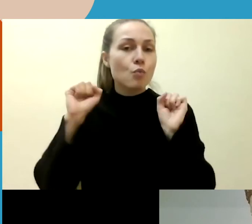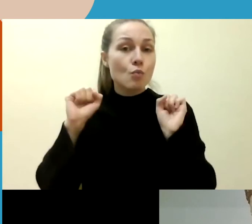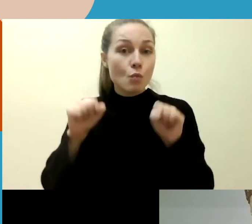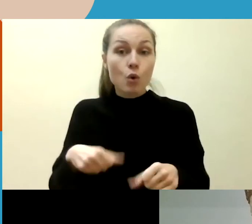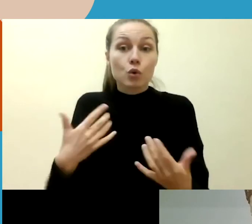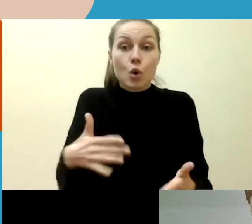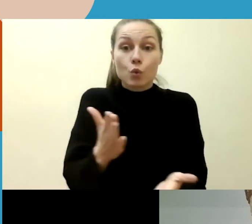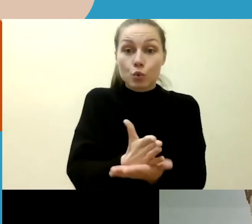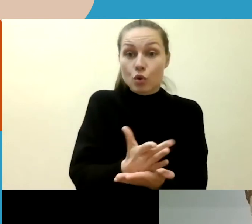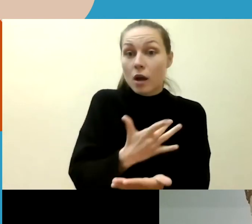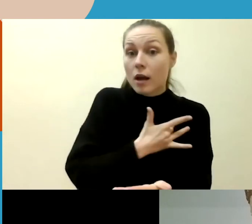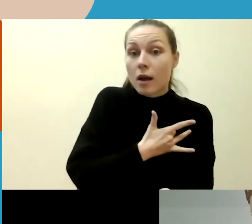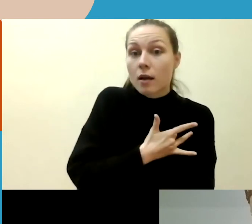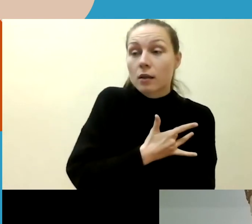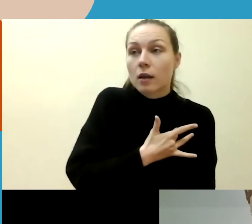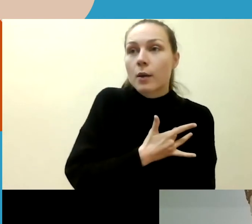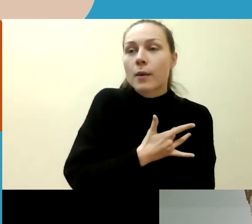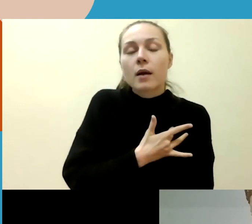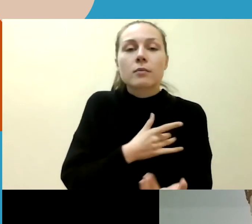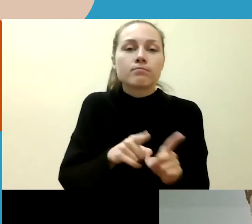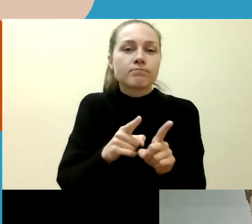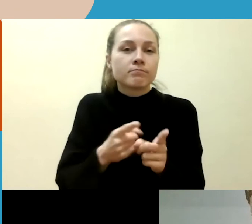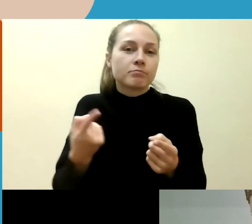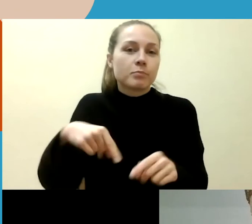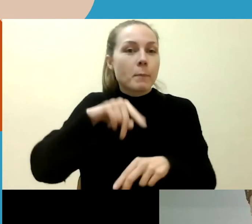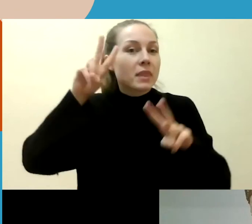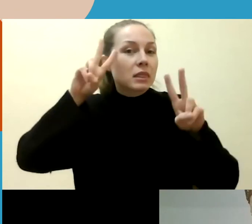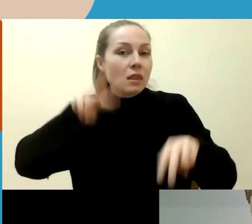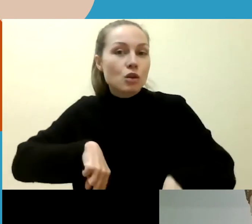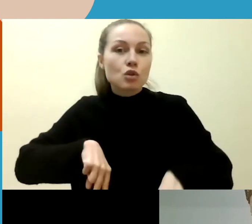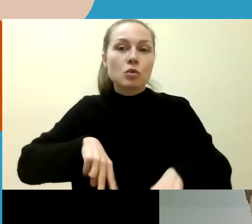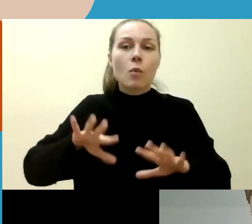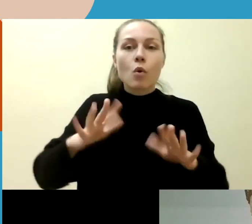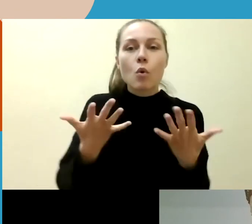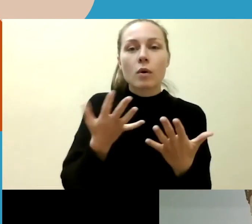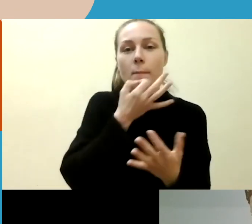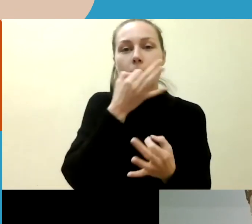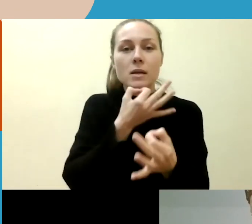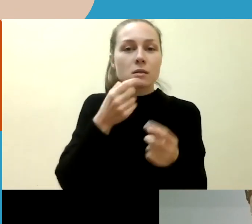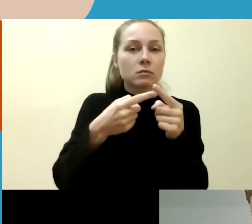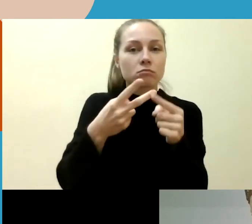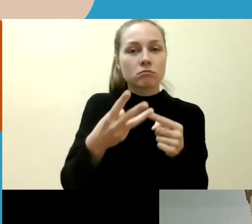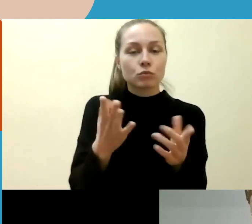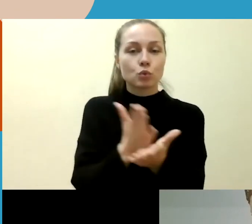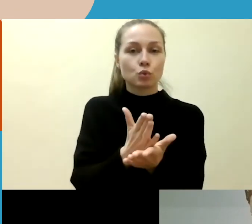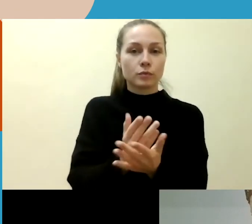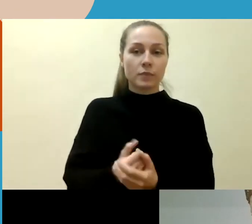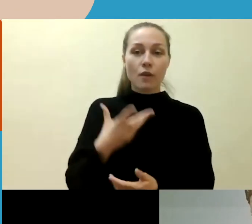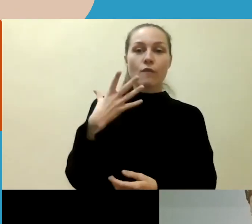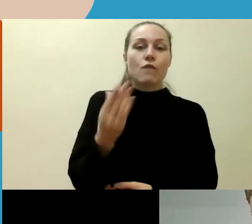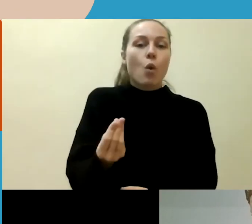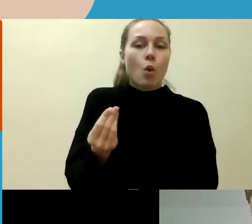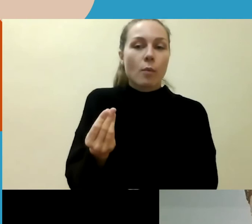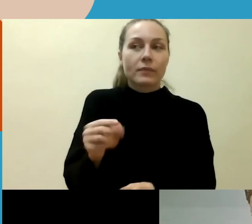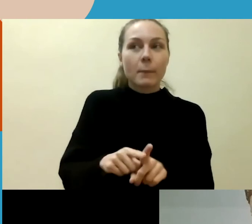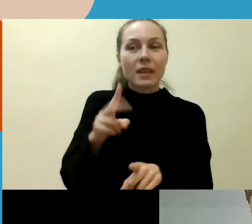been implementing in Lithuania. Maybe we don't know much about them, but which are the projects